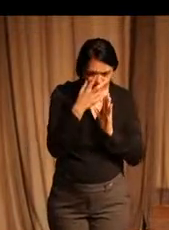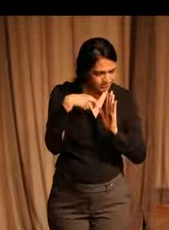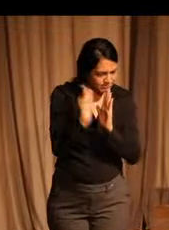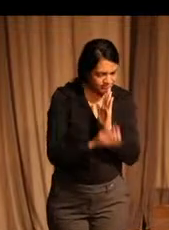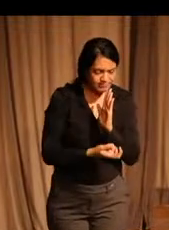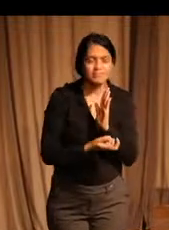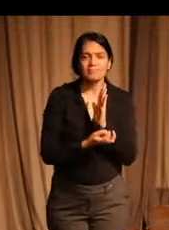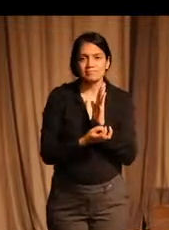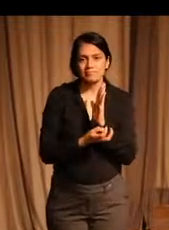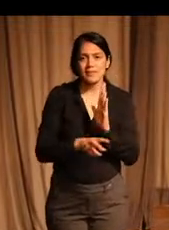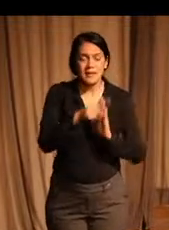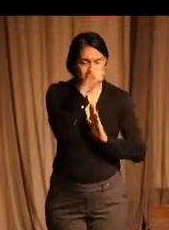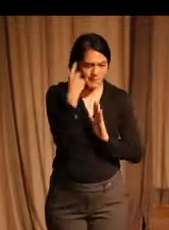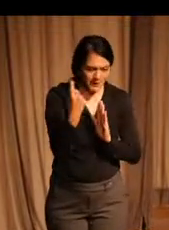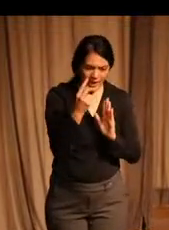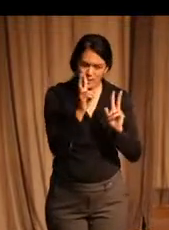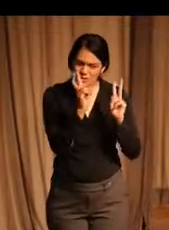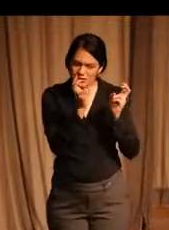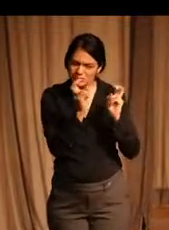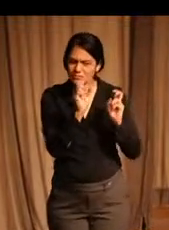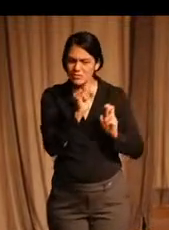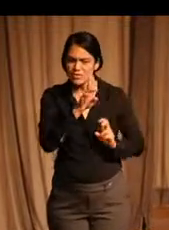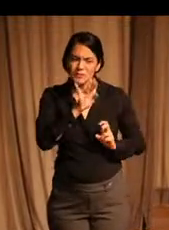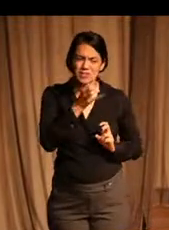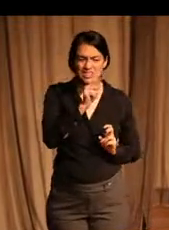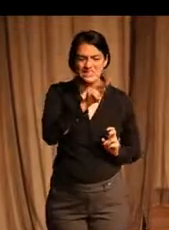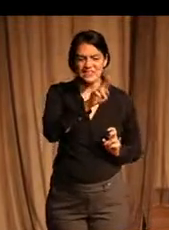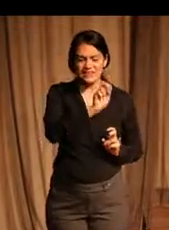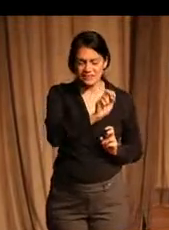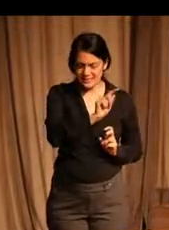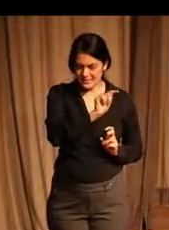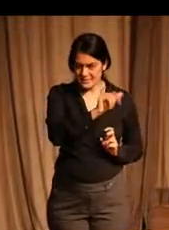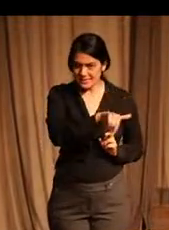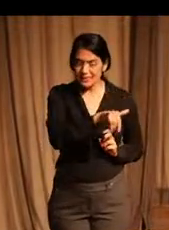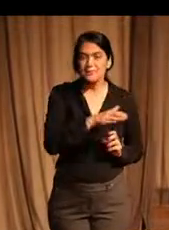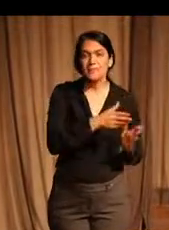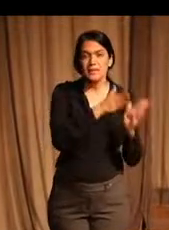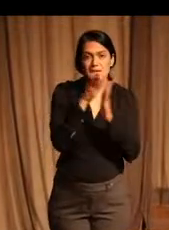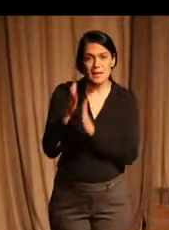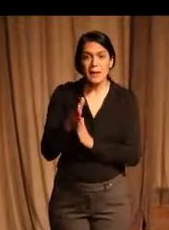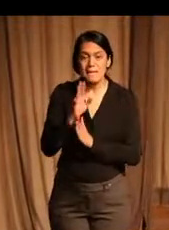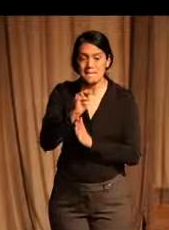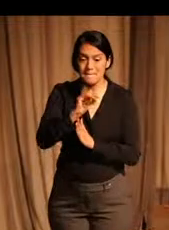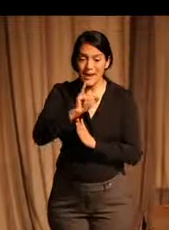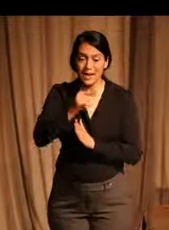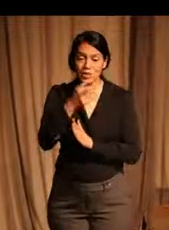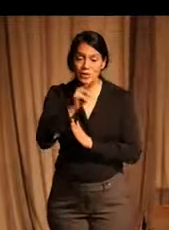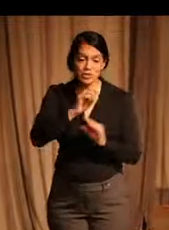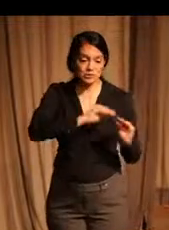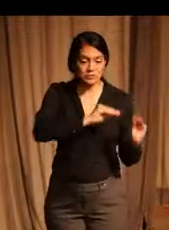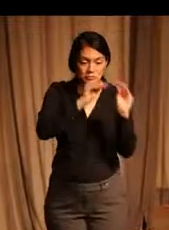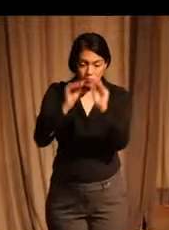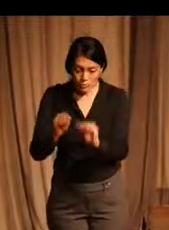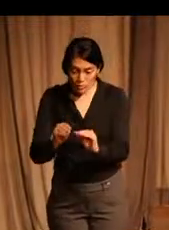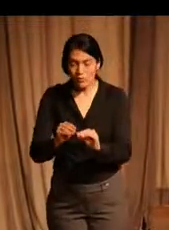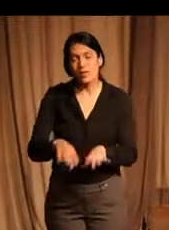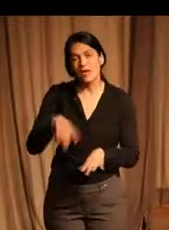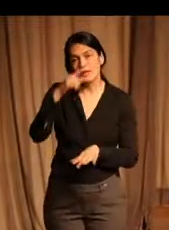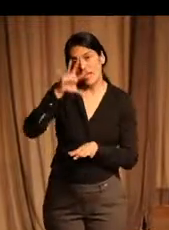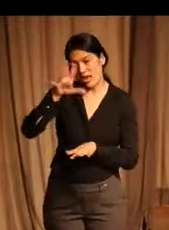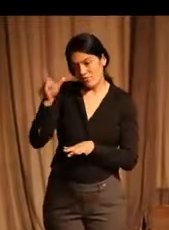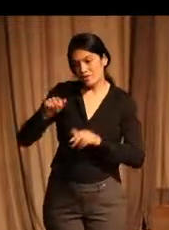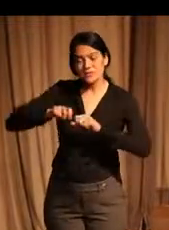diasporic subjectivity, race and representation, intra-Caribbean migration, and the African diaspora in Latin America. She has published a